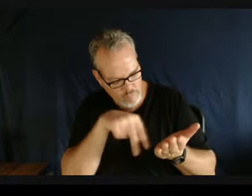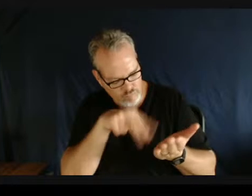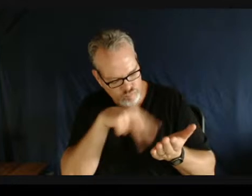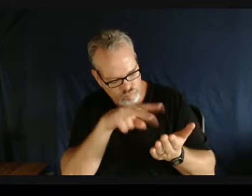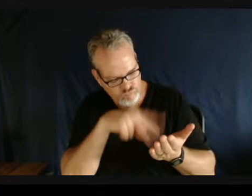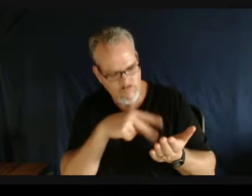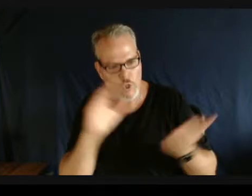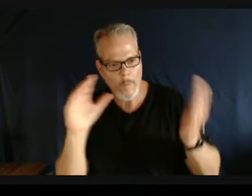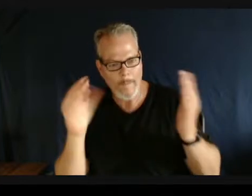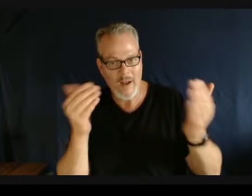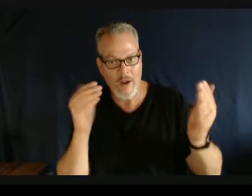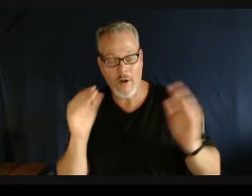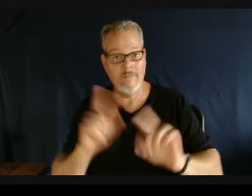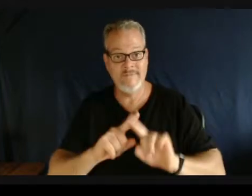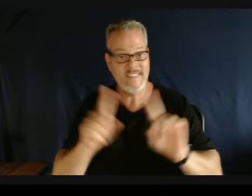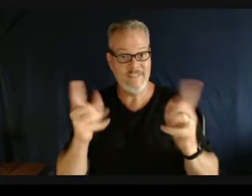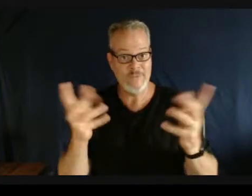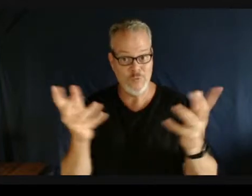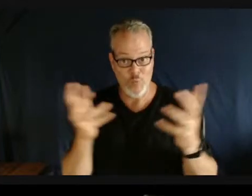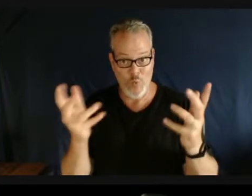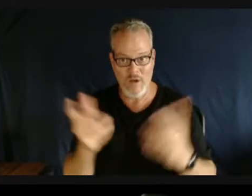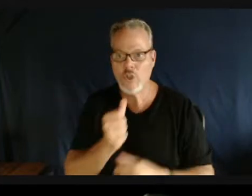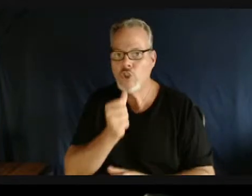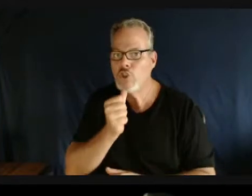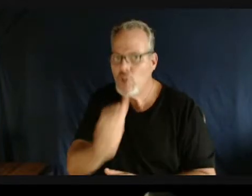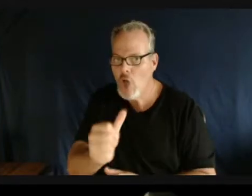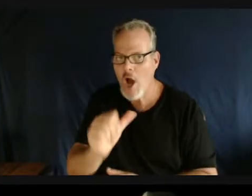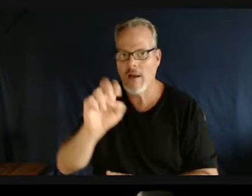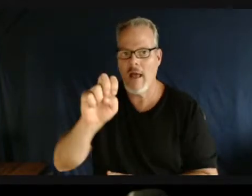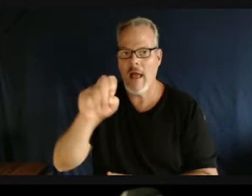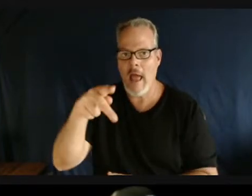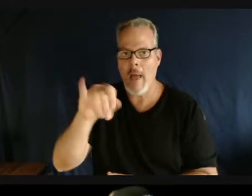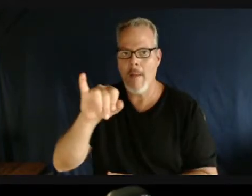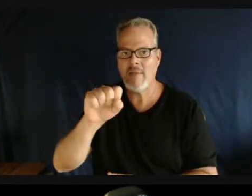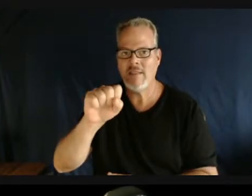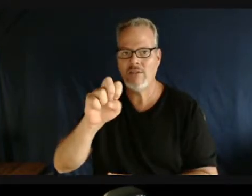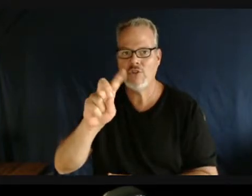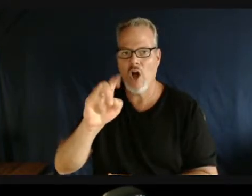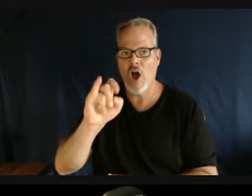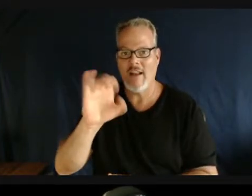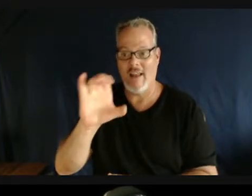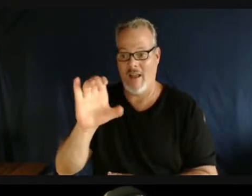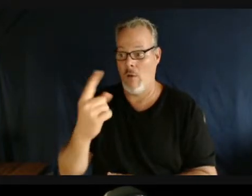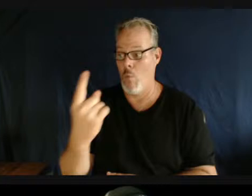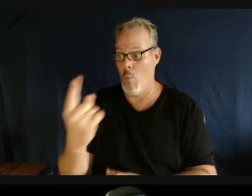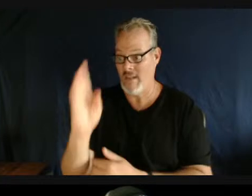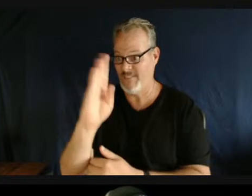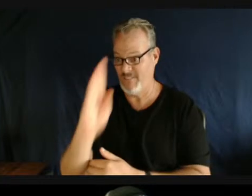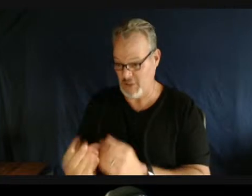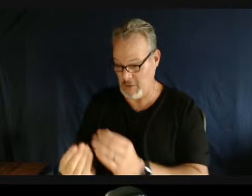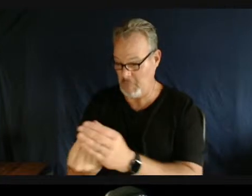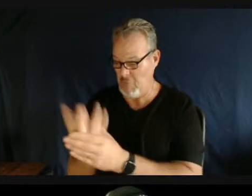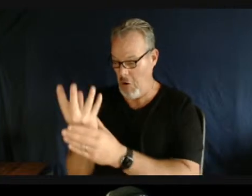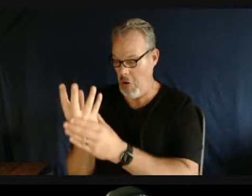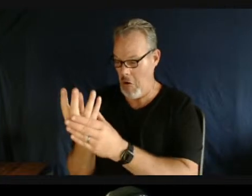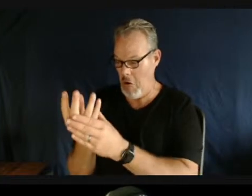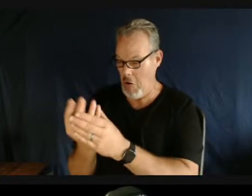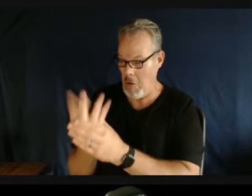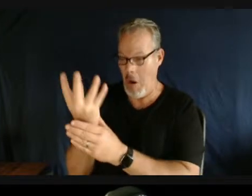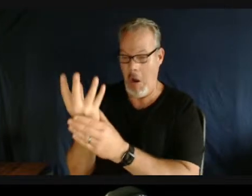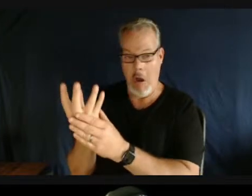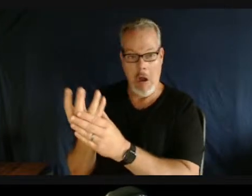difference is not episodic. We have a fissure that opens up, starts shooting up. It keeps erupting lava the entire